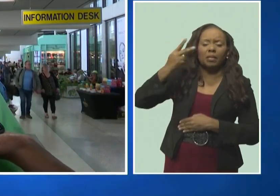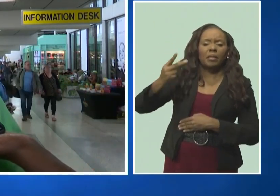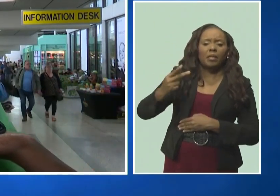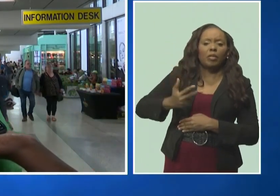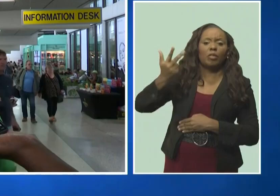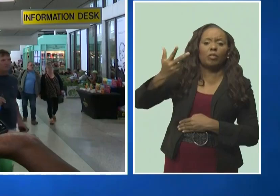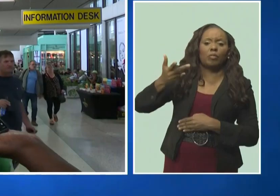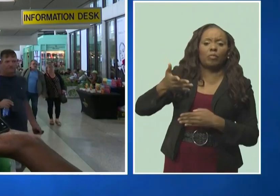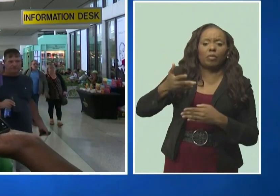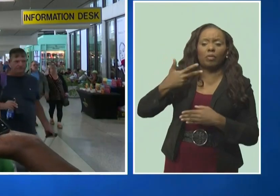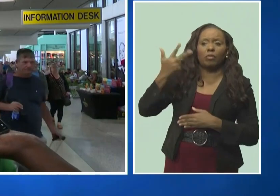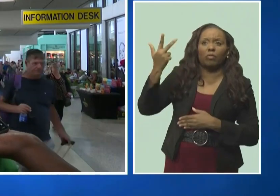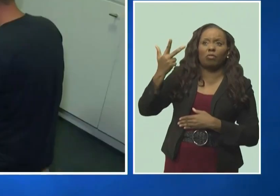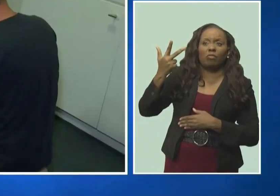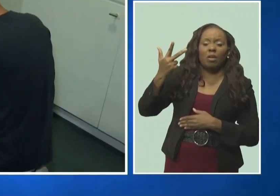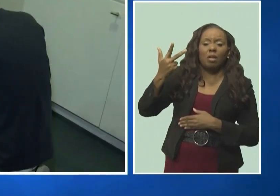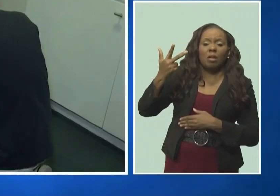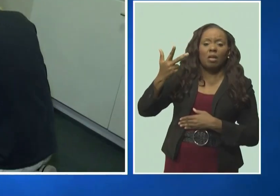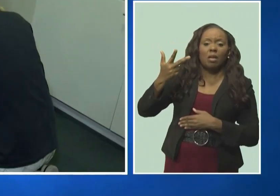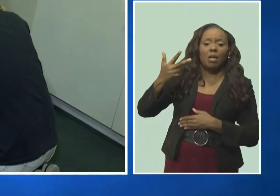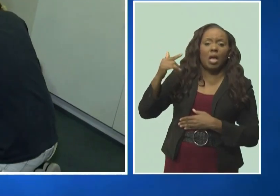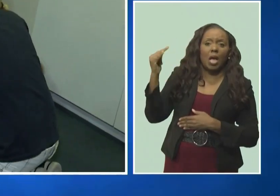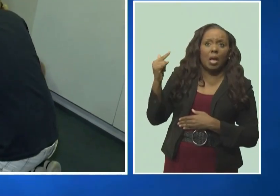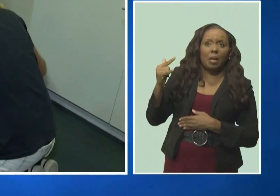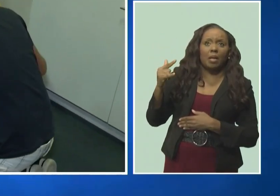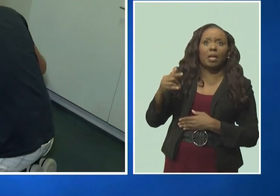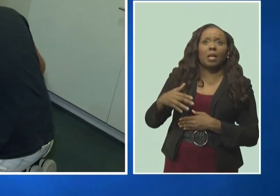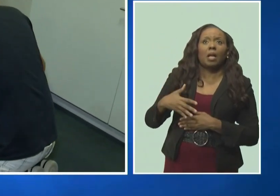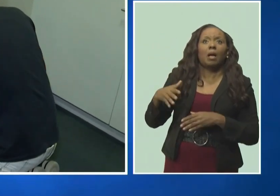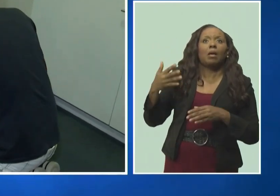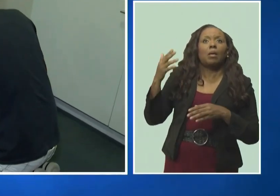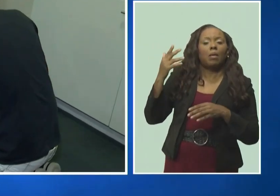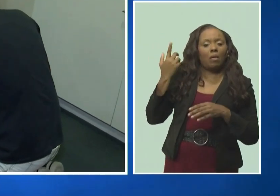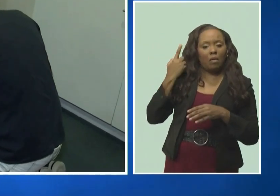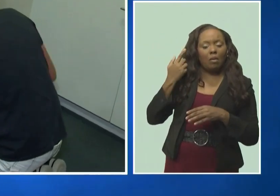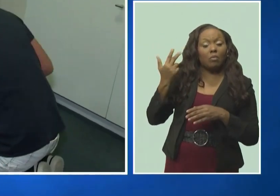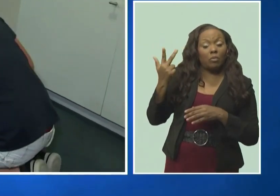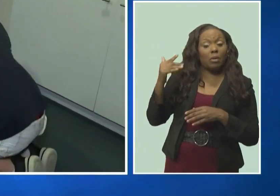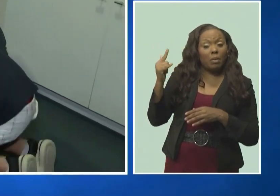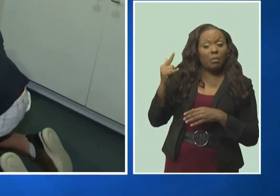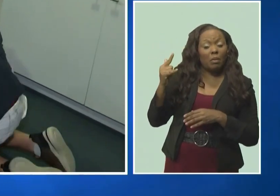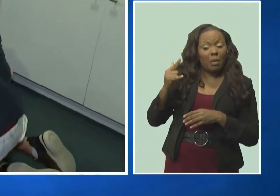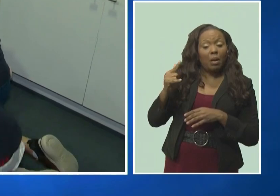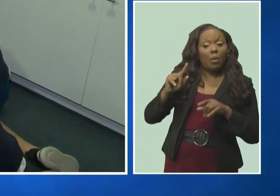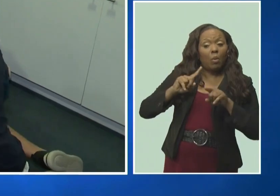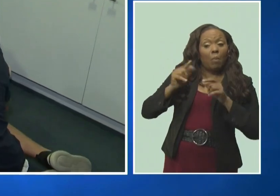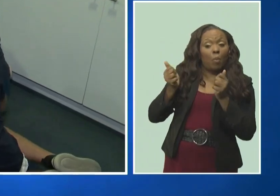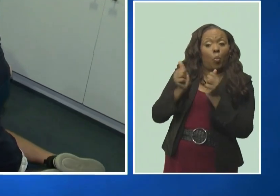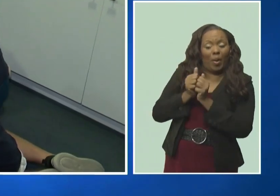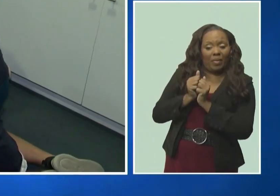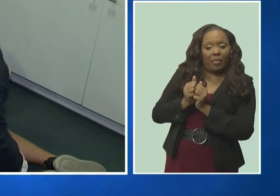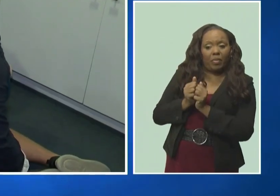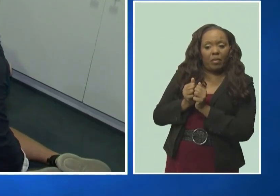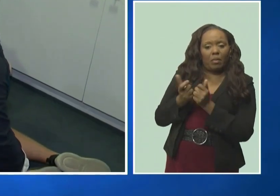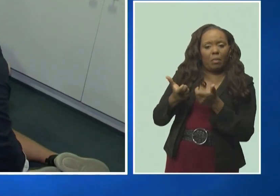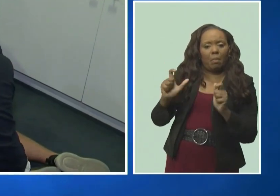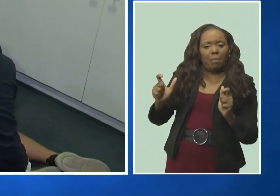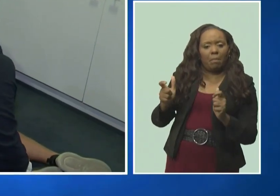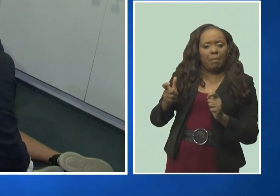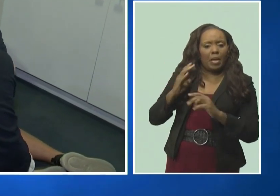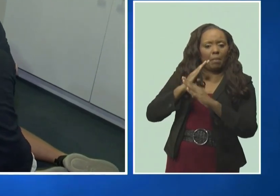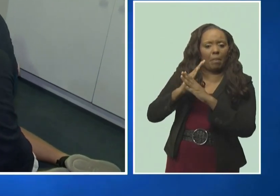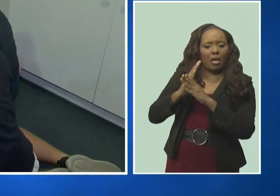that's 7 or 8 wide bodies alone to just take those passengers for that one cruise ship. So it goes hand in hand with what is happening in the